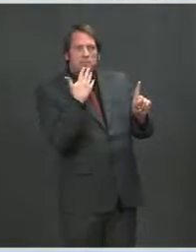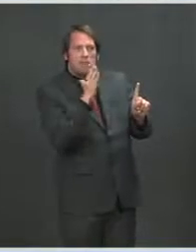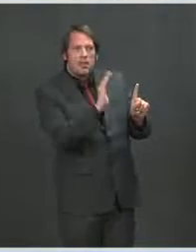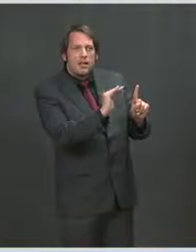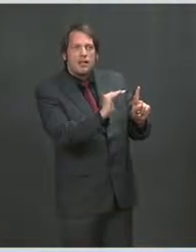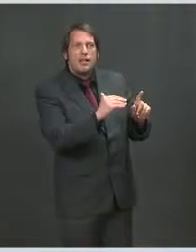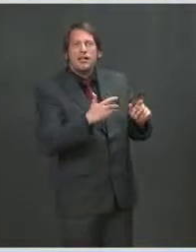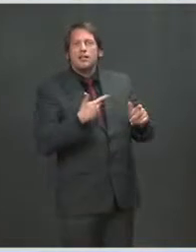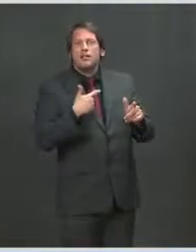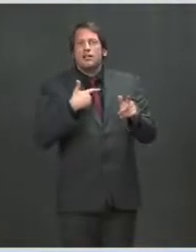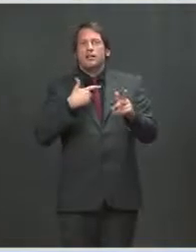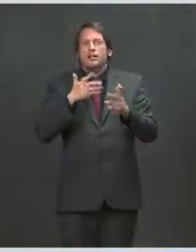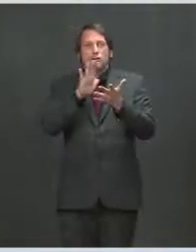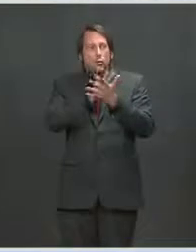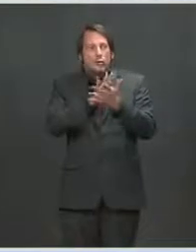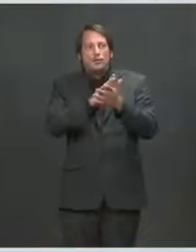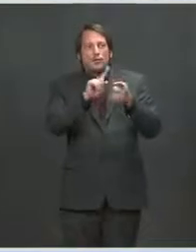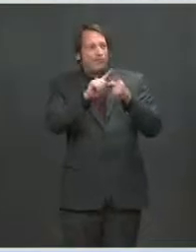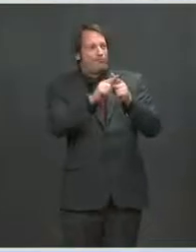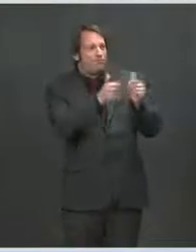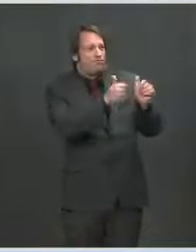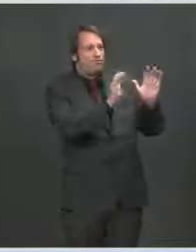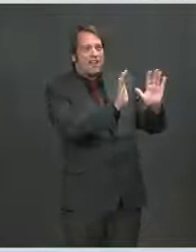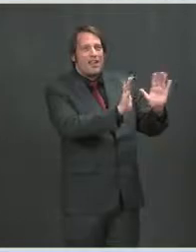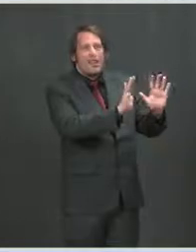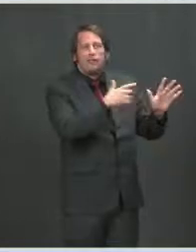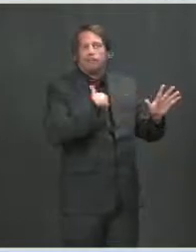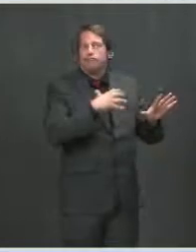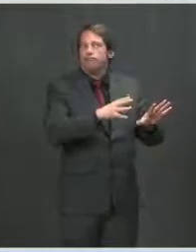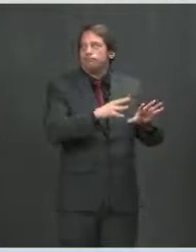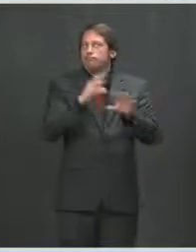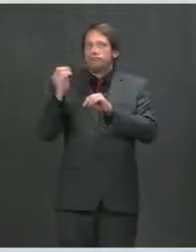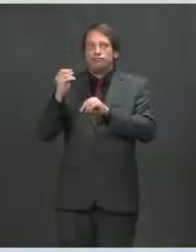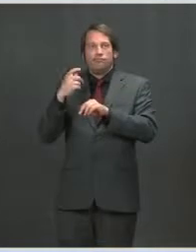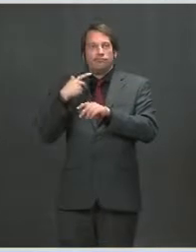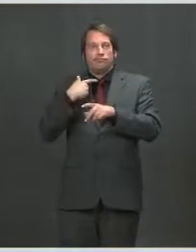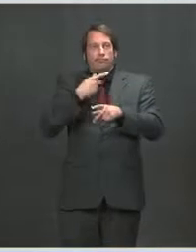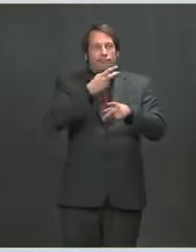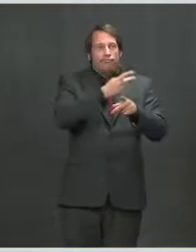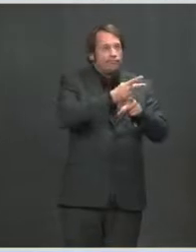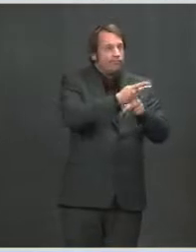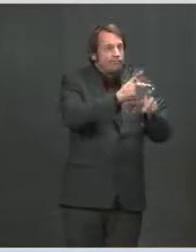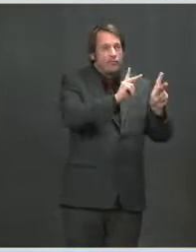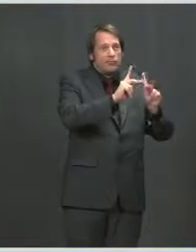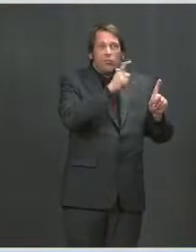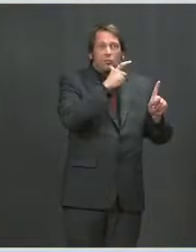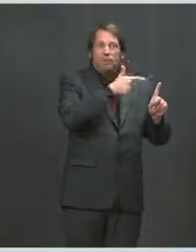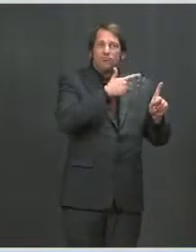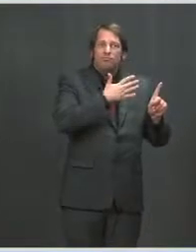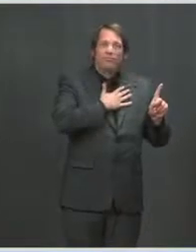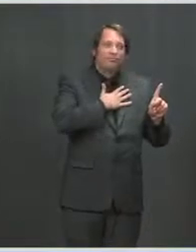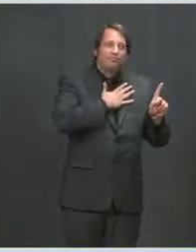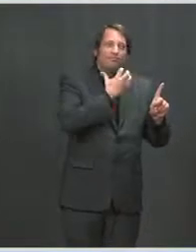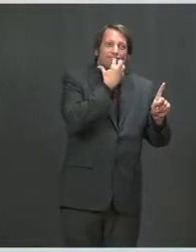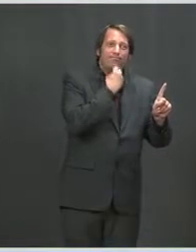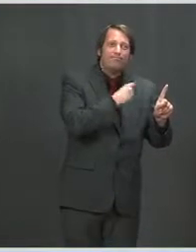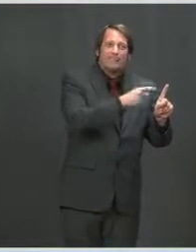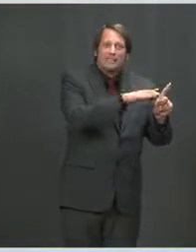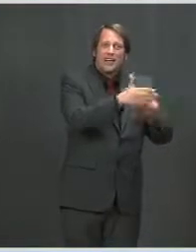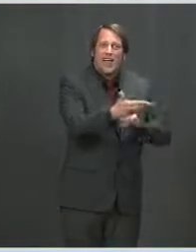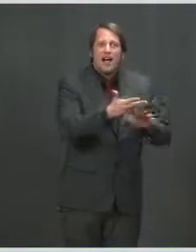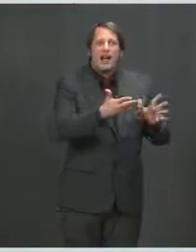friends, from caring for your loved ones to mourning those who have been lost. You are the